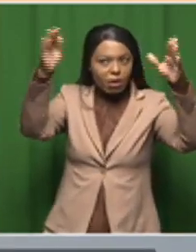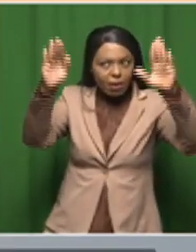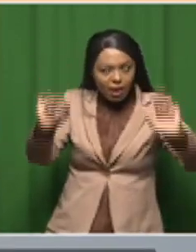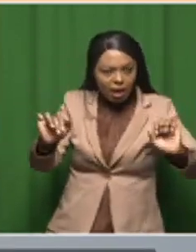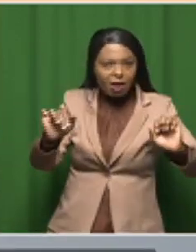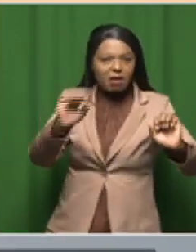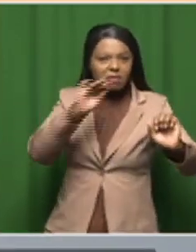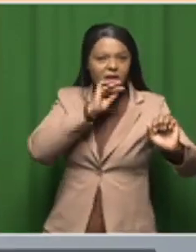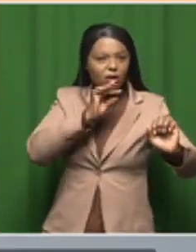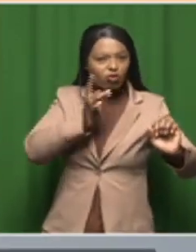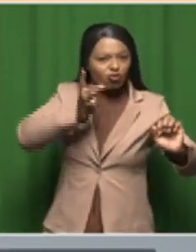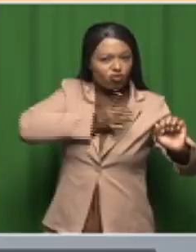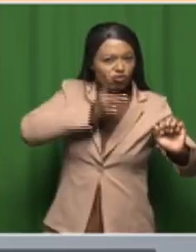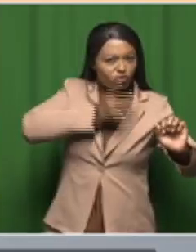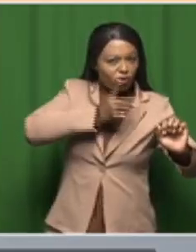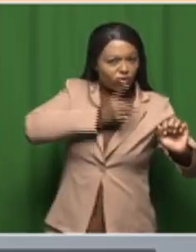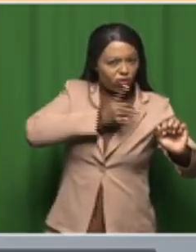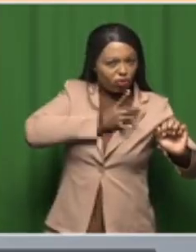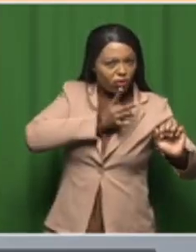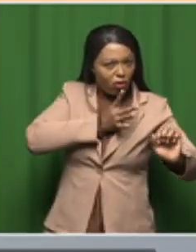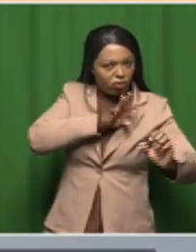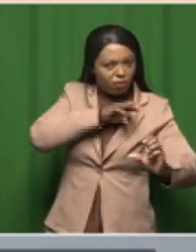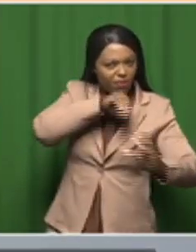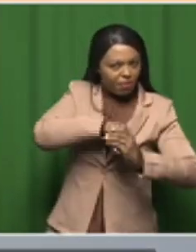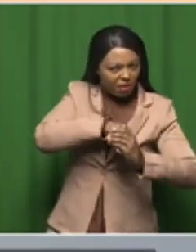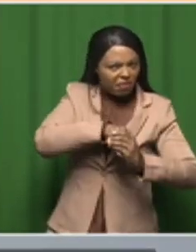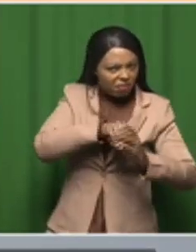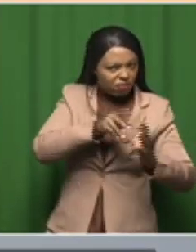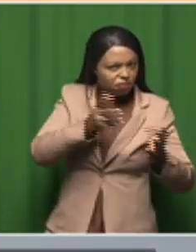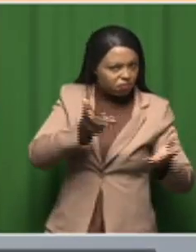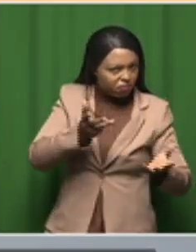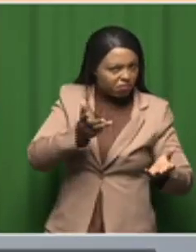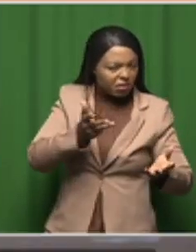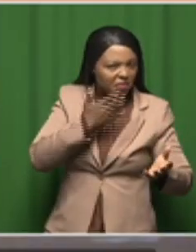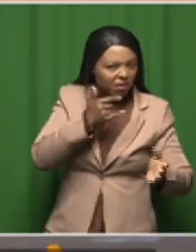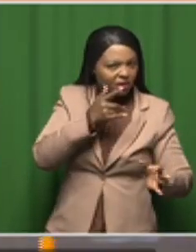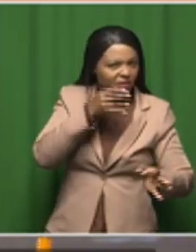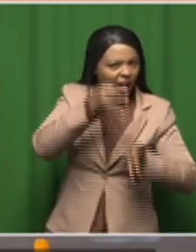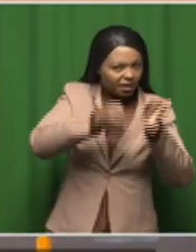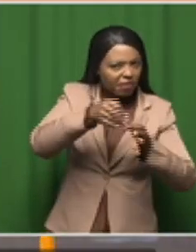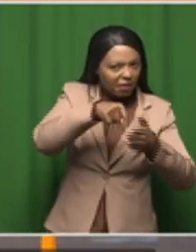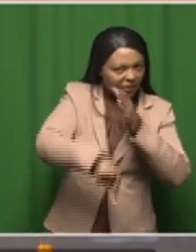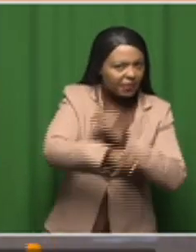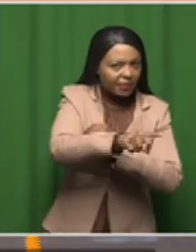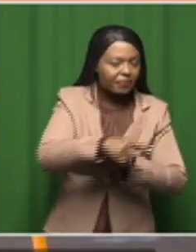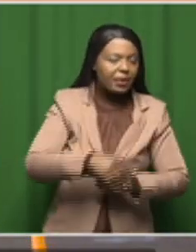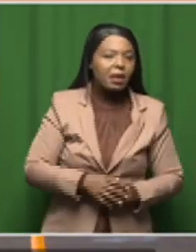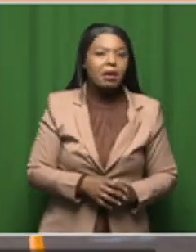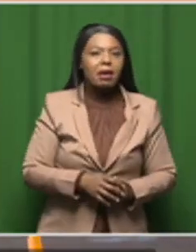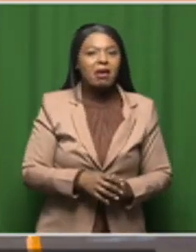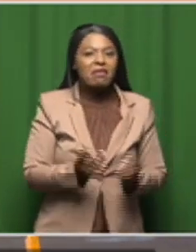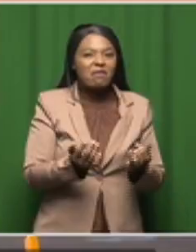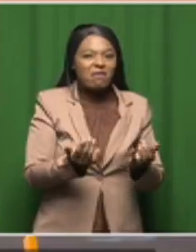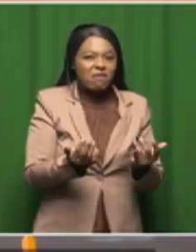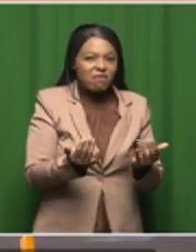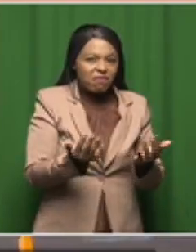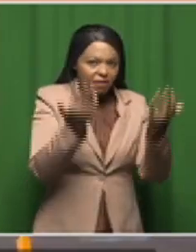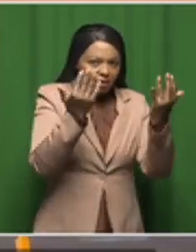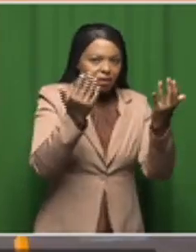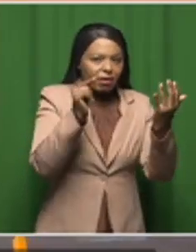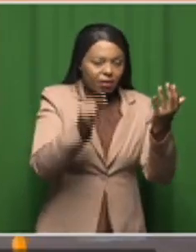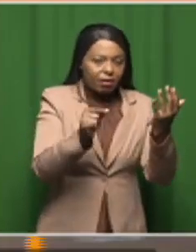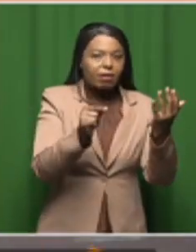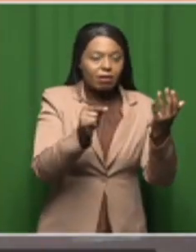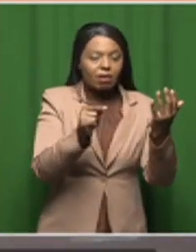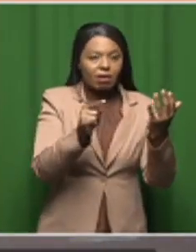as well that we also inherited. And I wonder if you could touch on that a little bit more. Well, Fire has always been a very